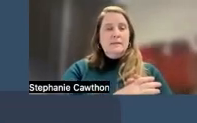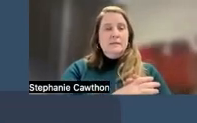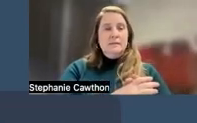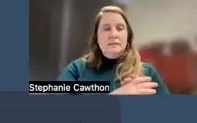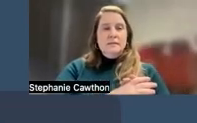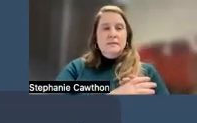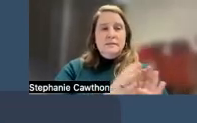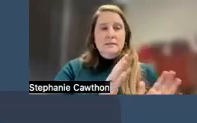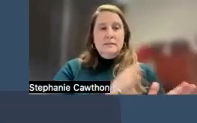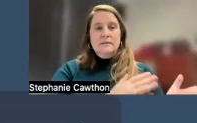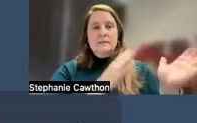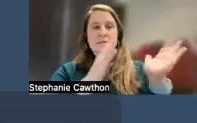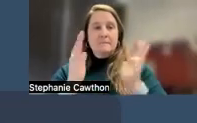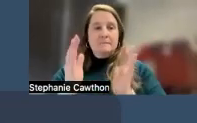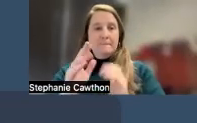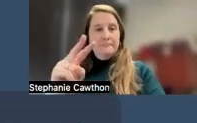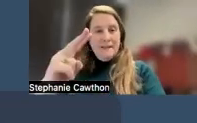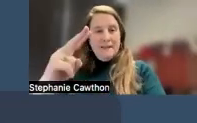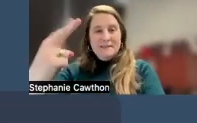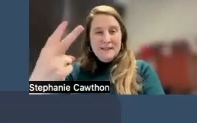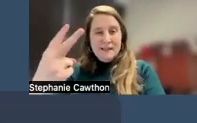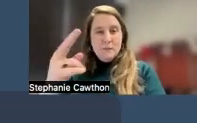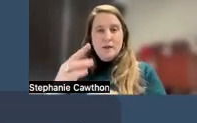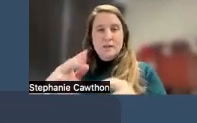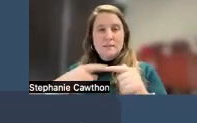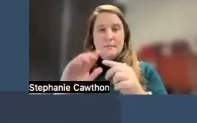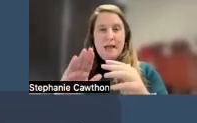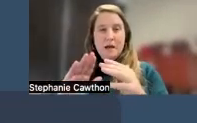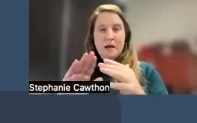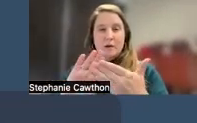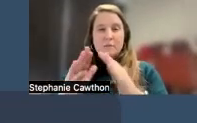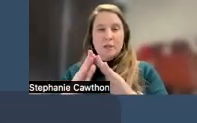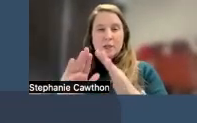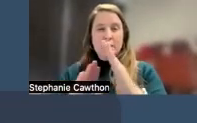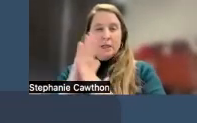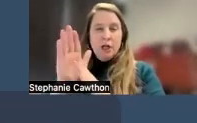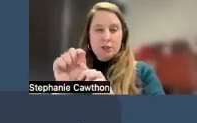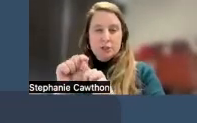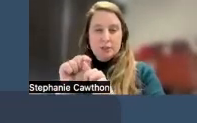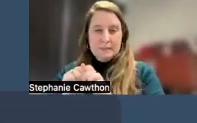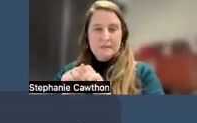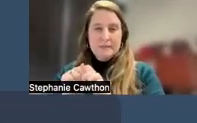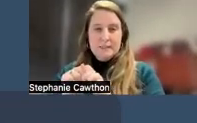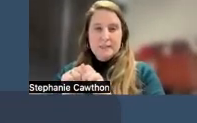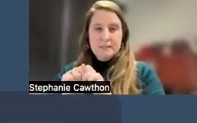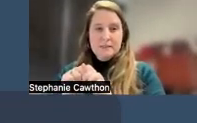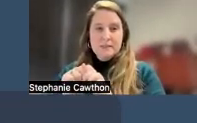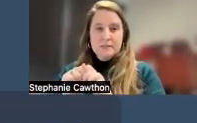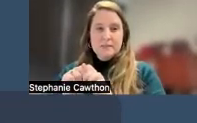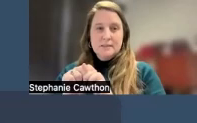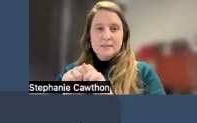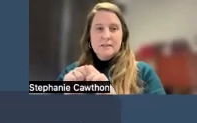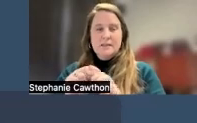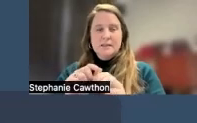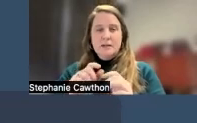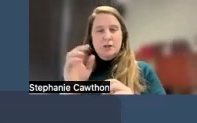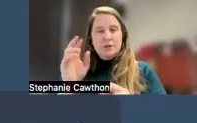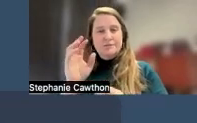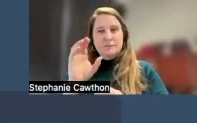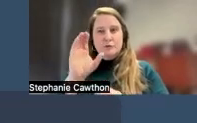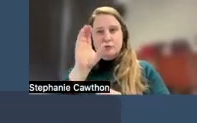the students with disabilities, their perspective, that report. And then the second presentation is going to be about community colleges